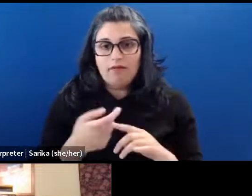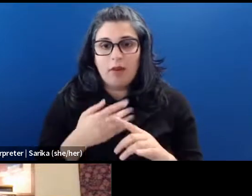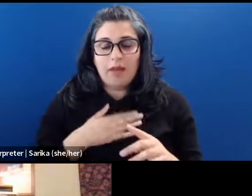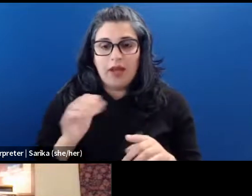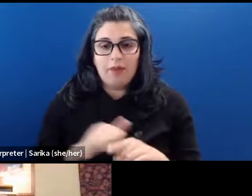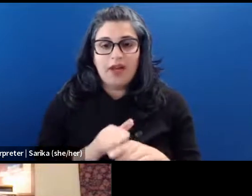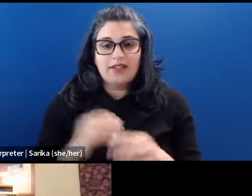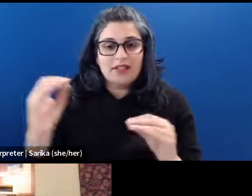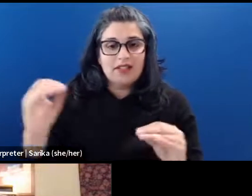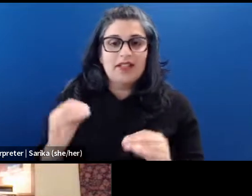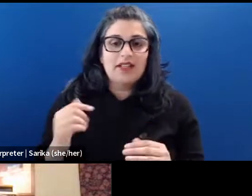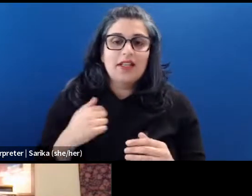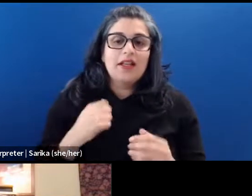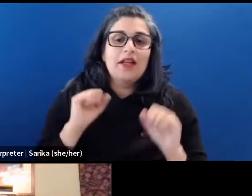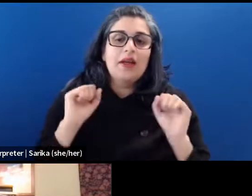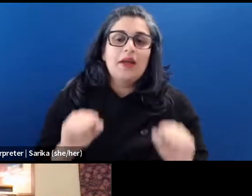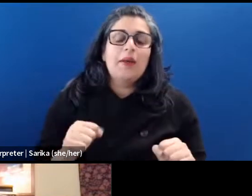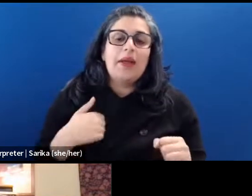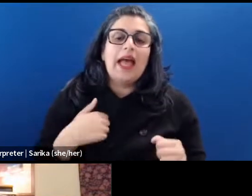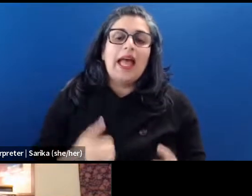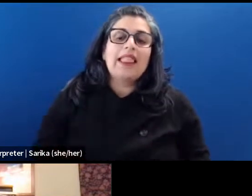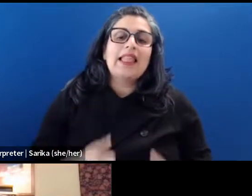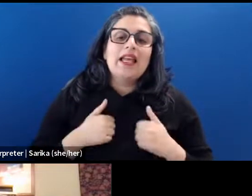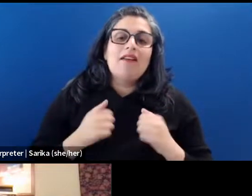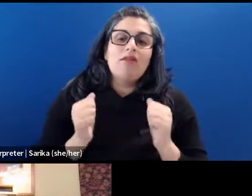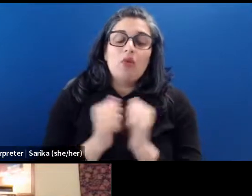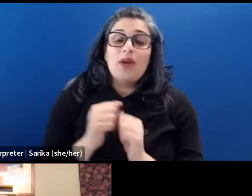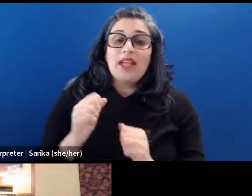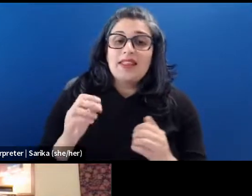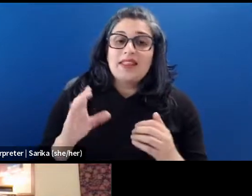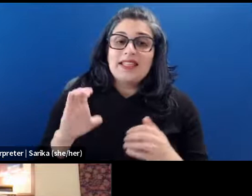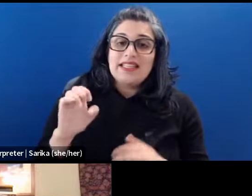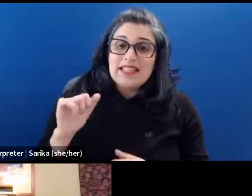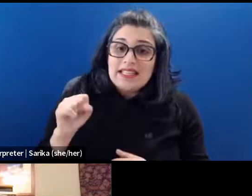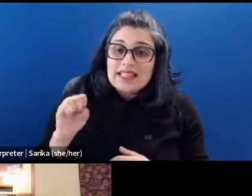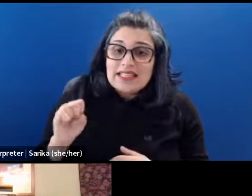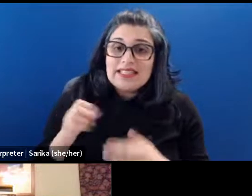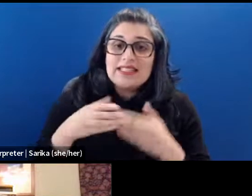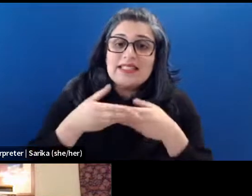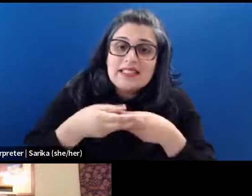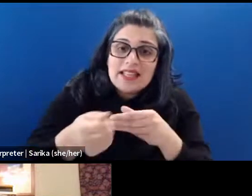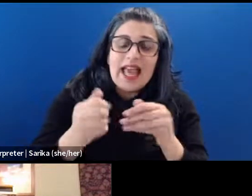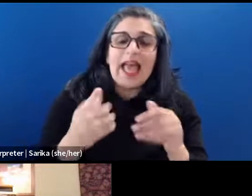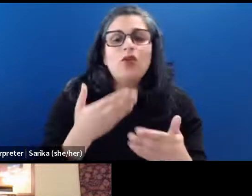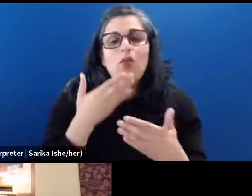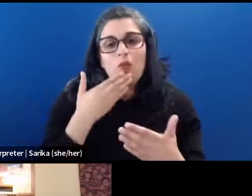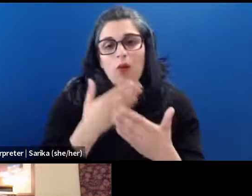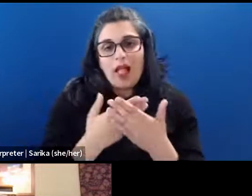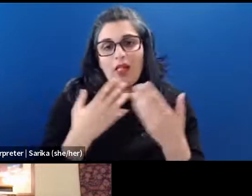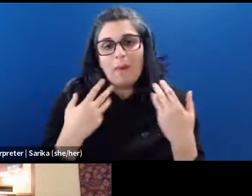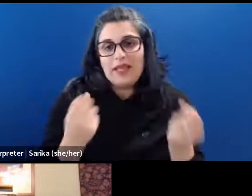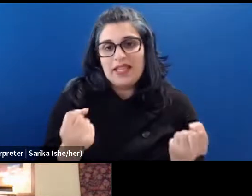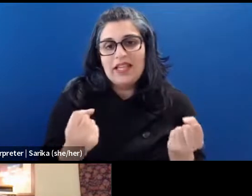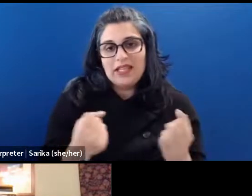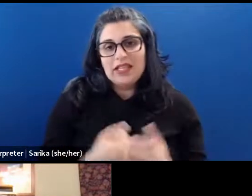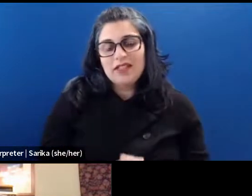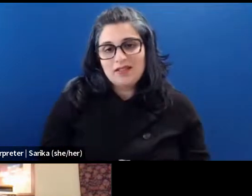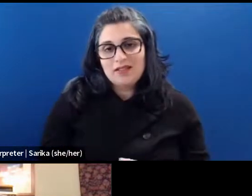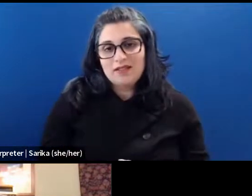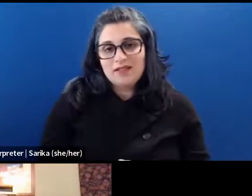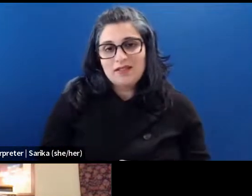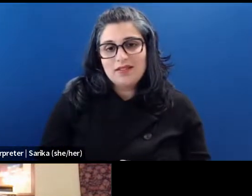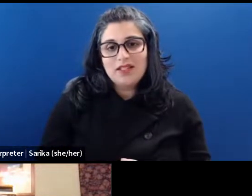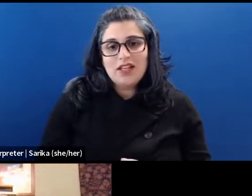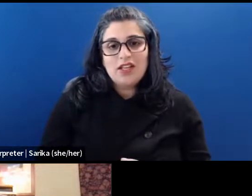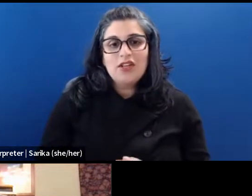taught is, may I live with ease and well-being. Mm-hmm. So those are the phrases. And then you wish them